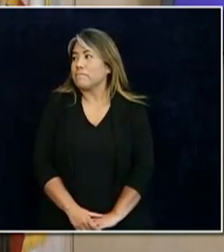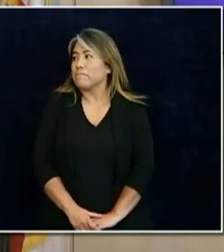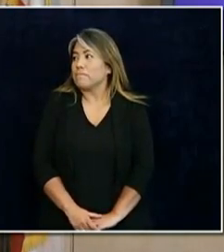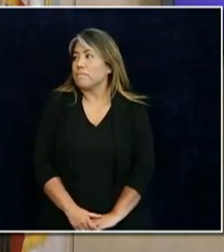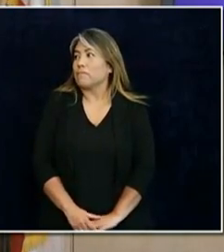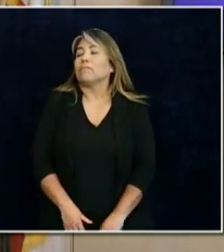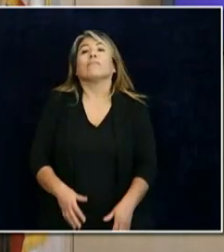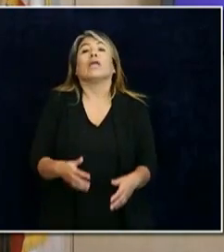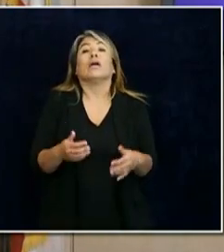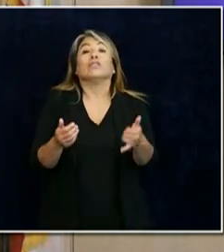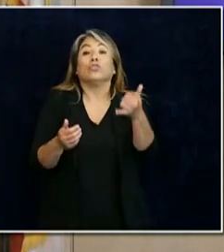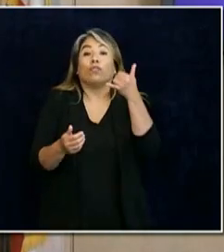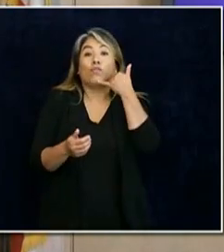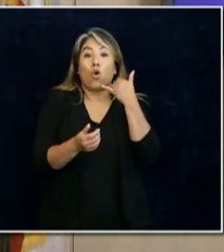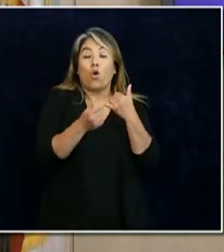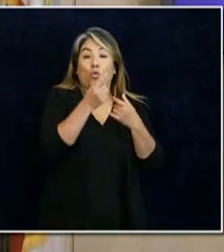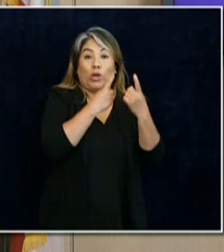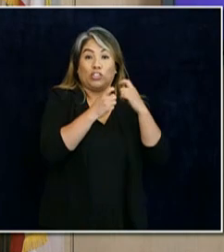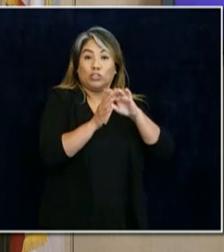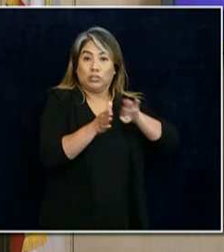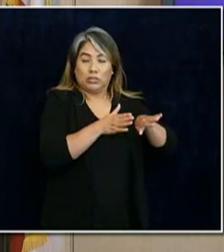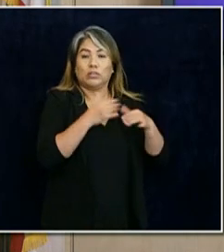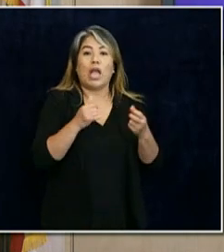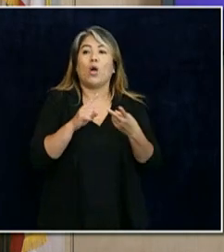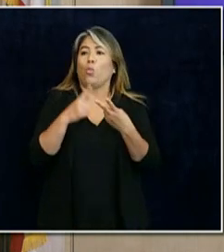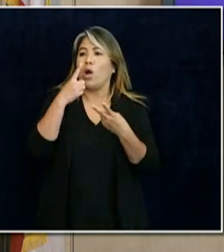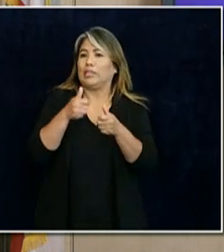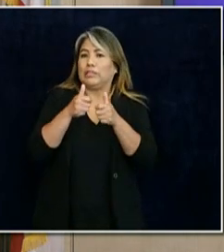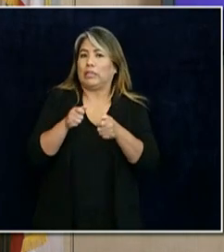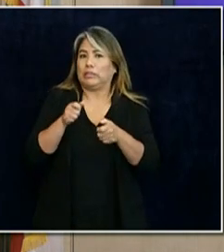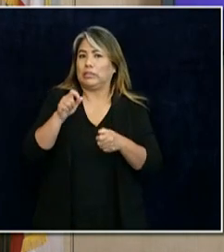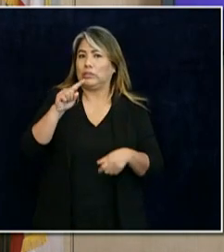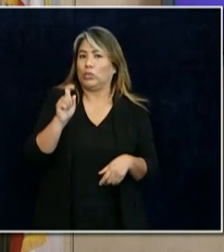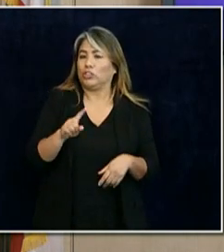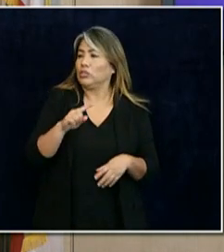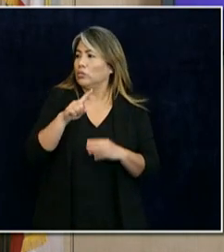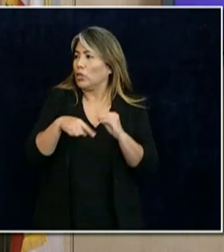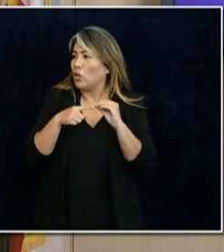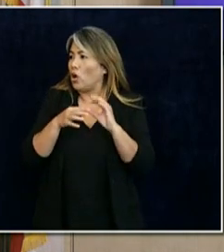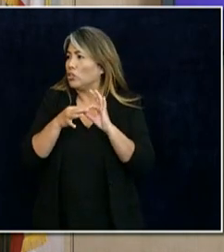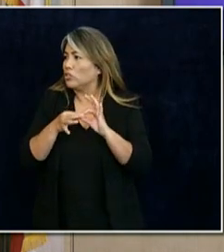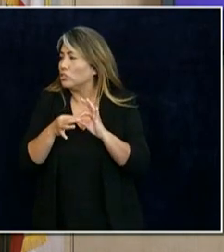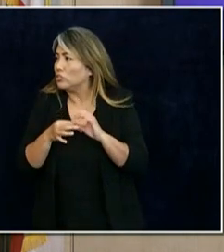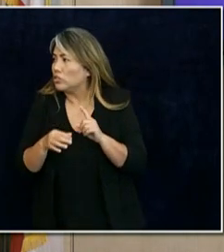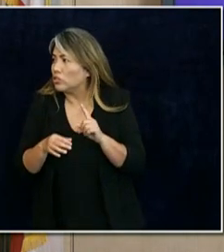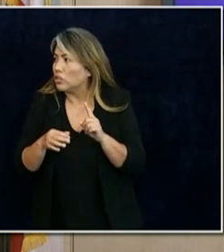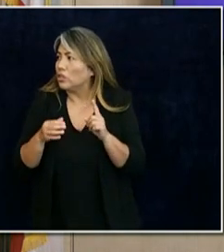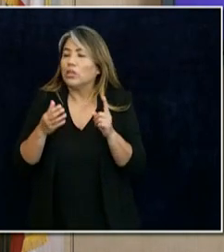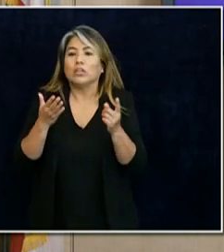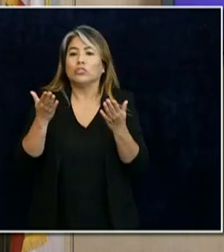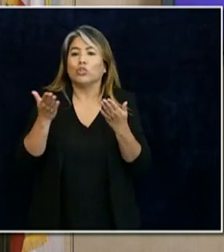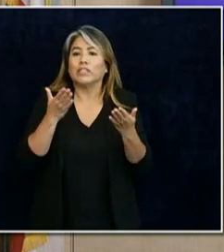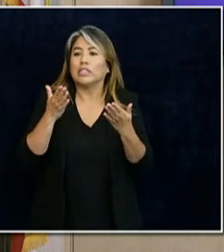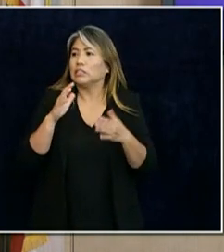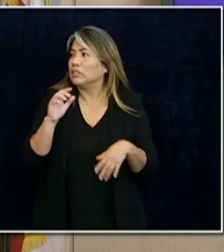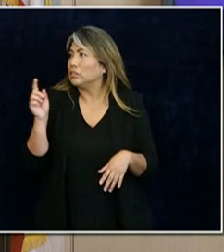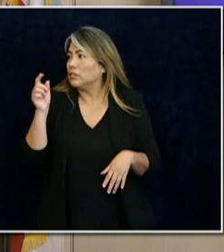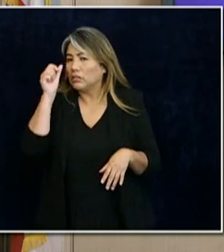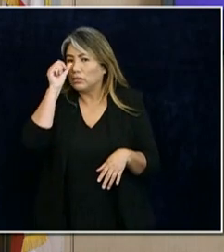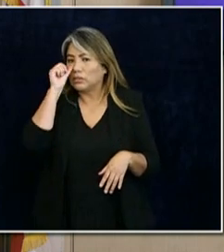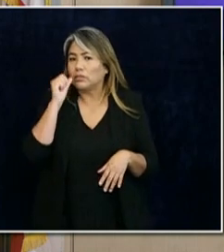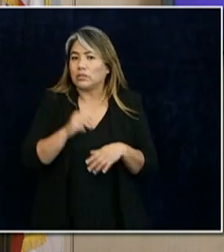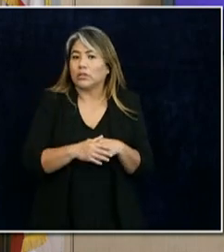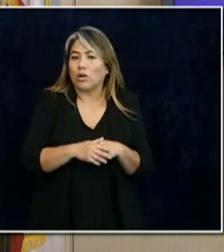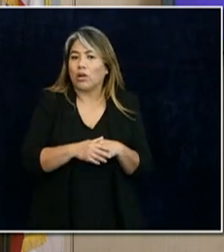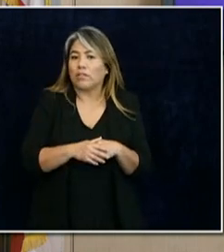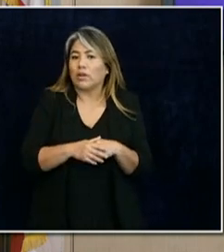Okay, that completes our phone-in calls. We have one text message, and it regards some religious services in Cardiff, and Supervisor